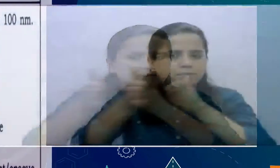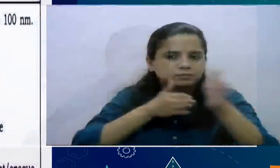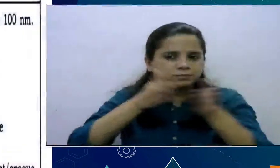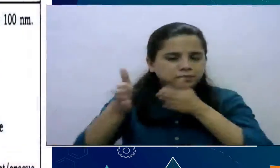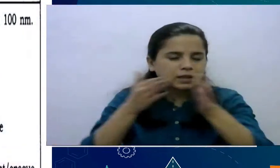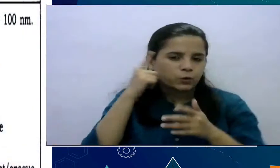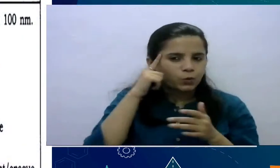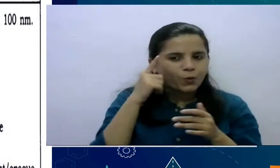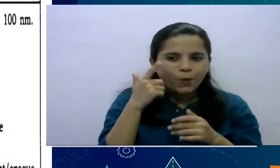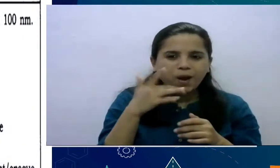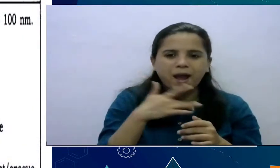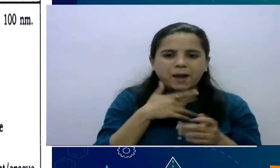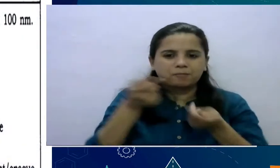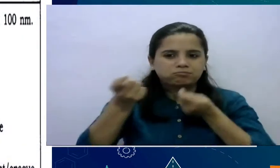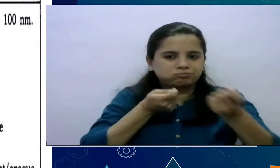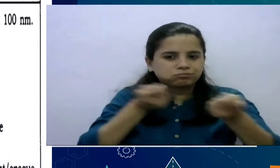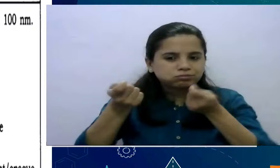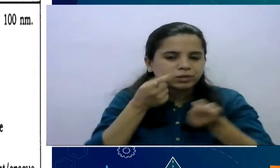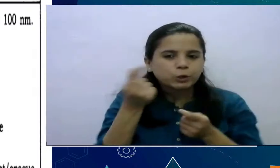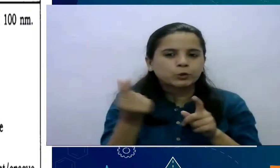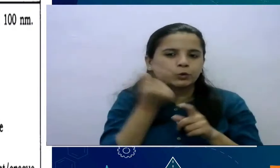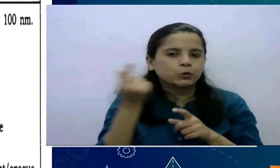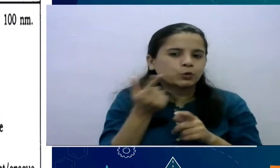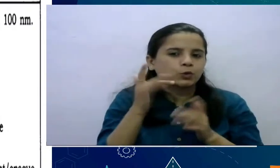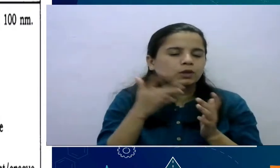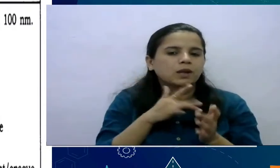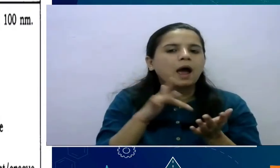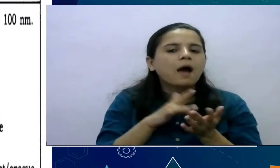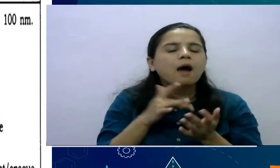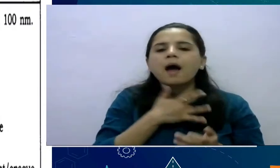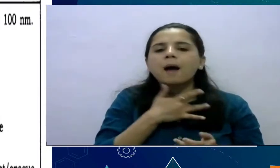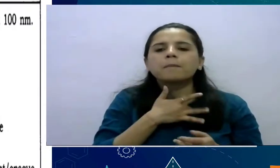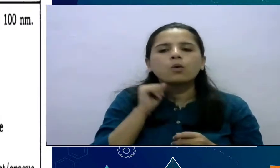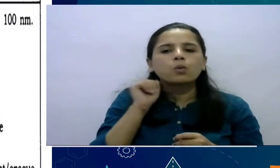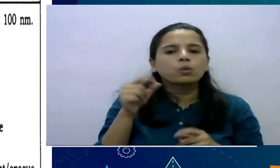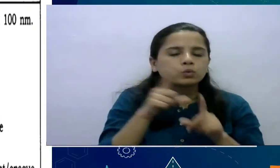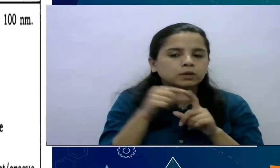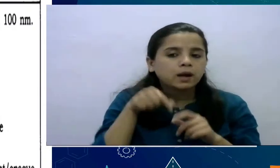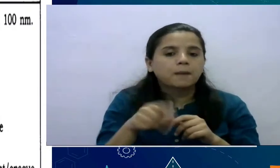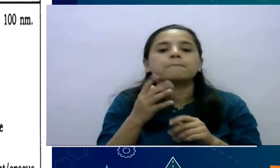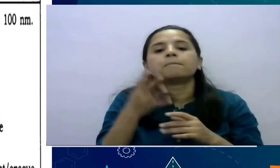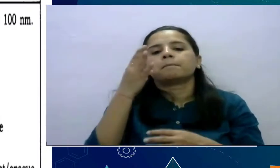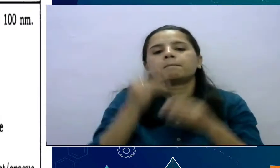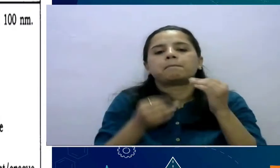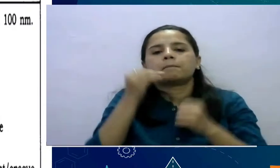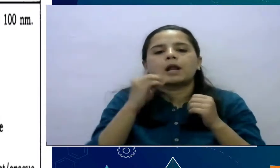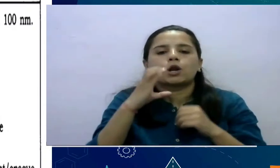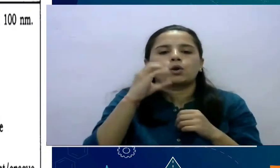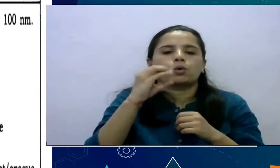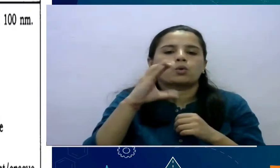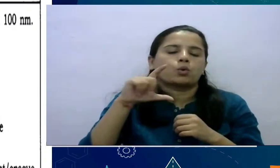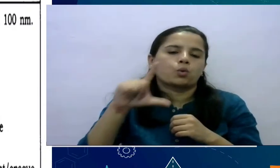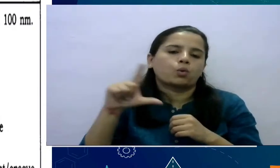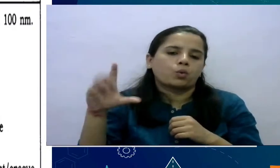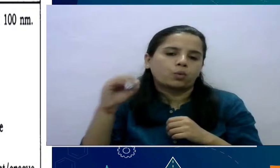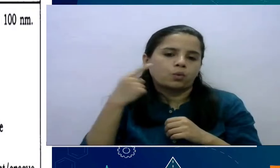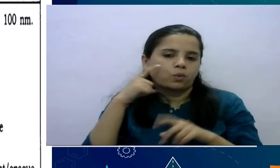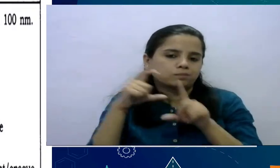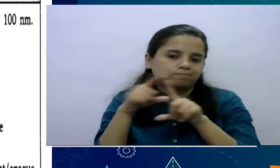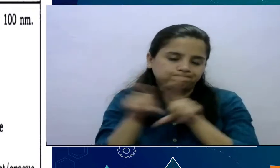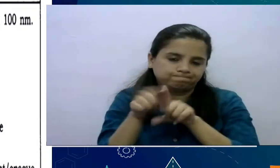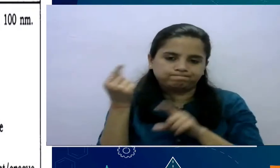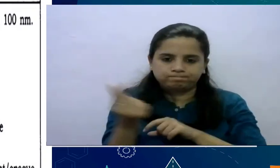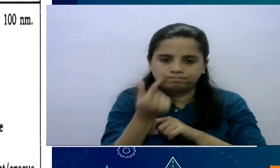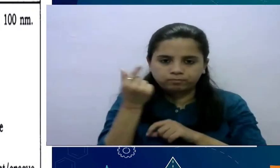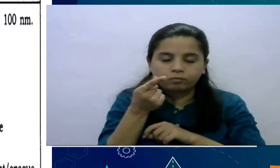Right? So that is a centrifugation method. So because milk is a colloid. Okay? If you want to filter it, if you want